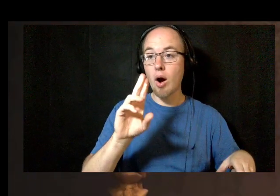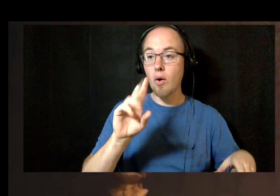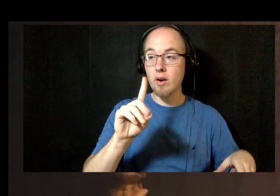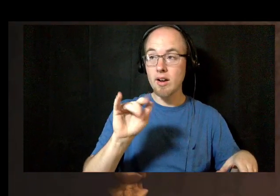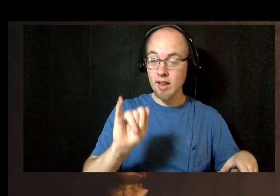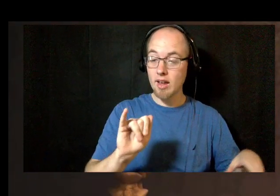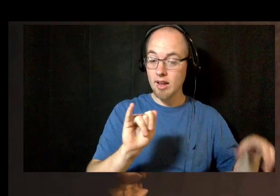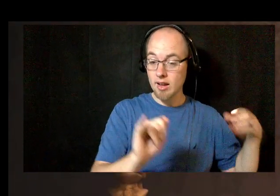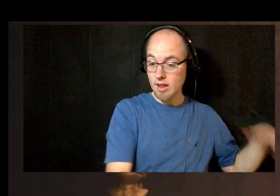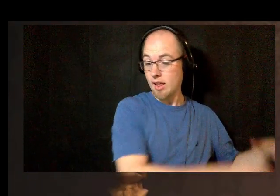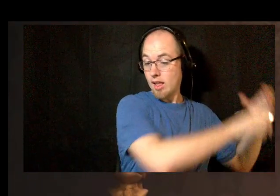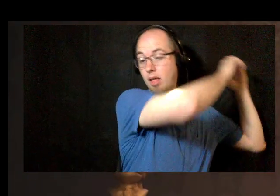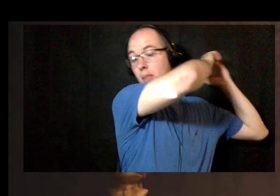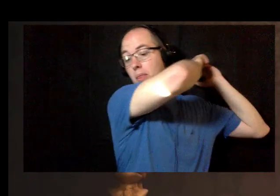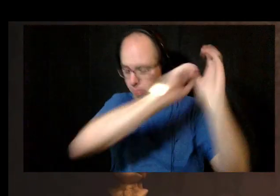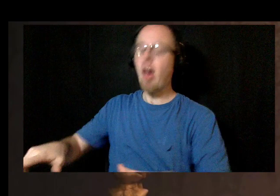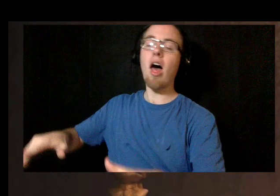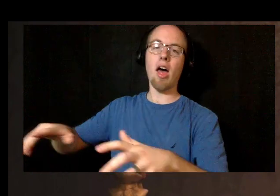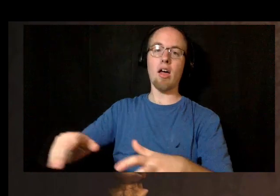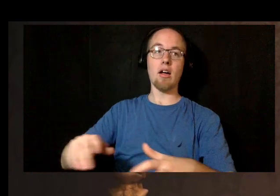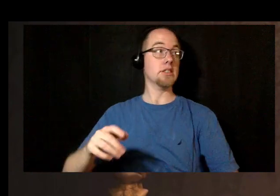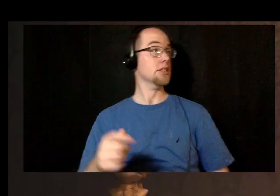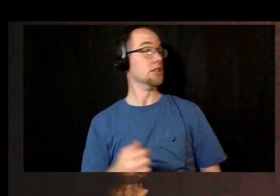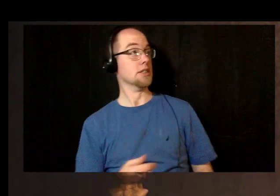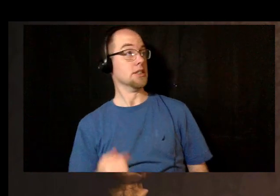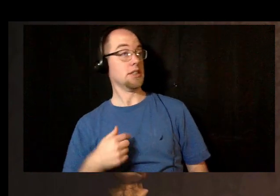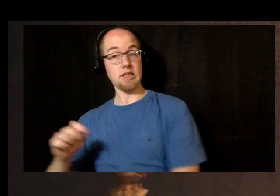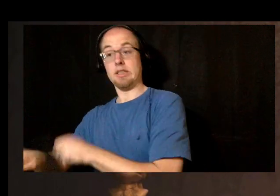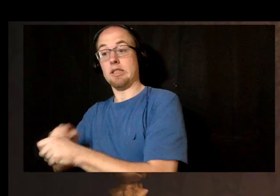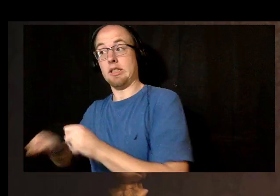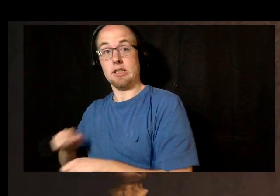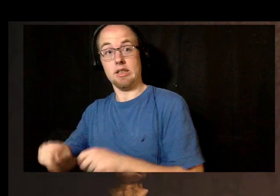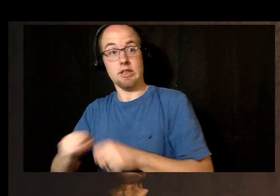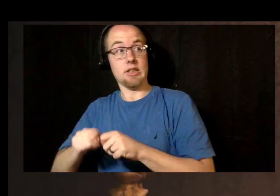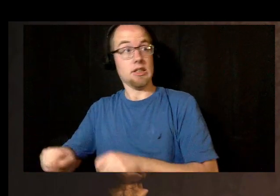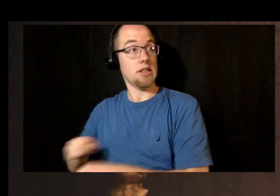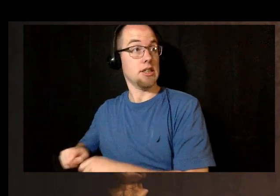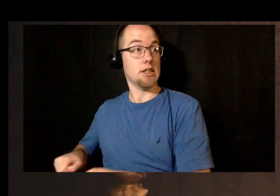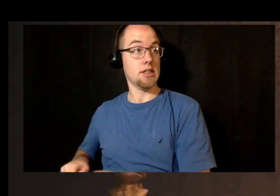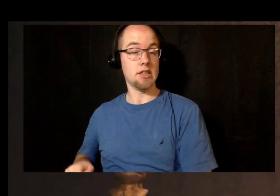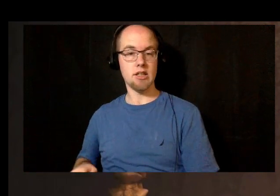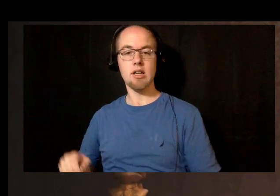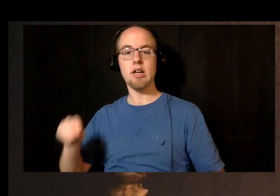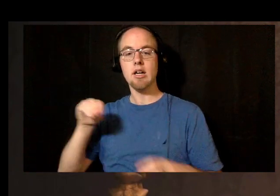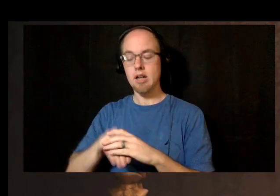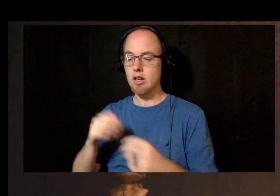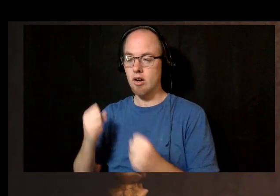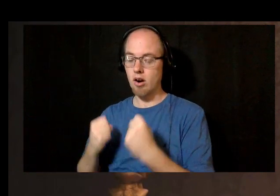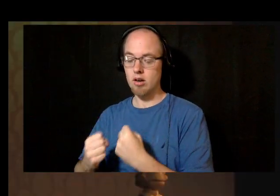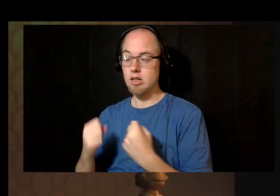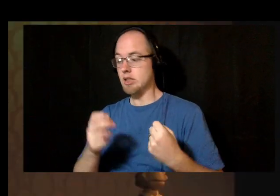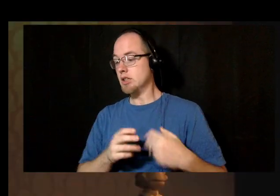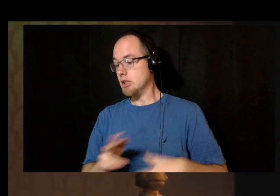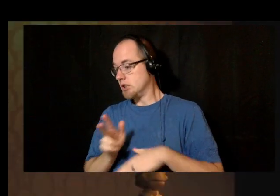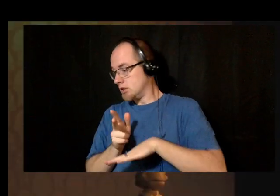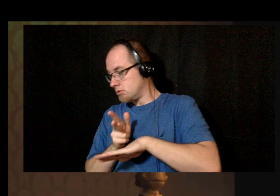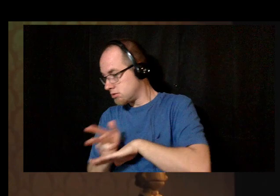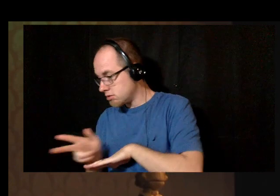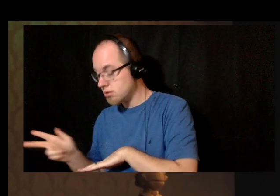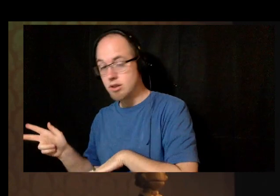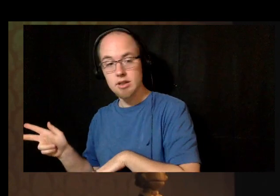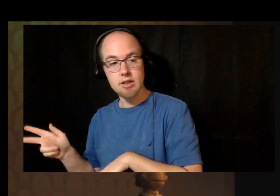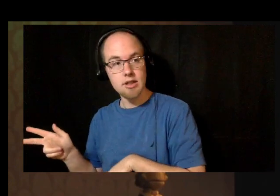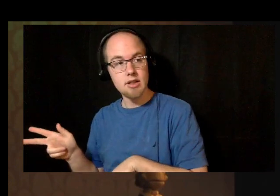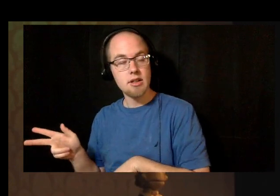I must admit, I kind of rushed my knot tying job. I got in the car, I'm about to drive off. I'm like looking at the